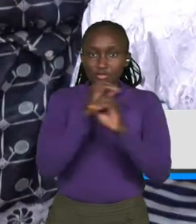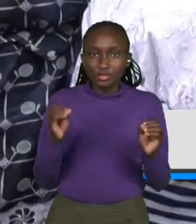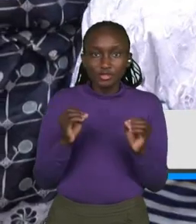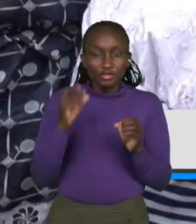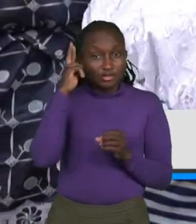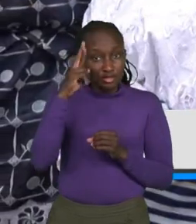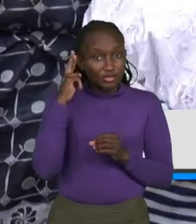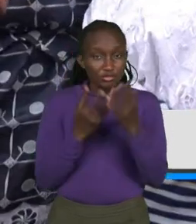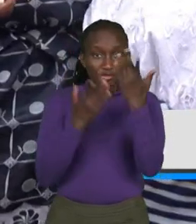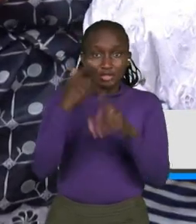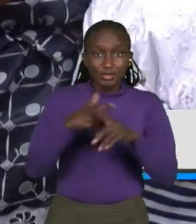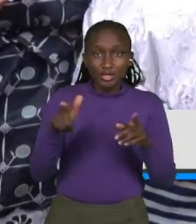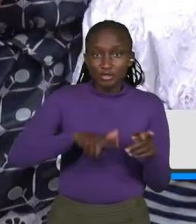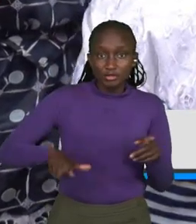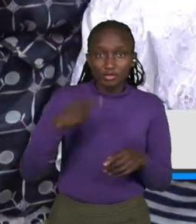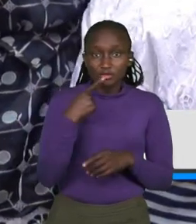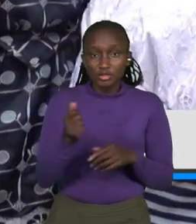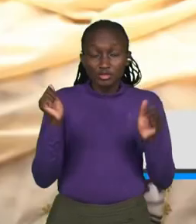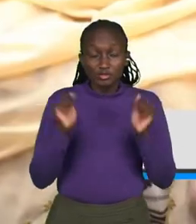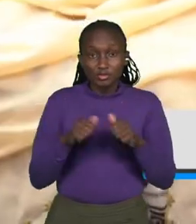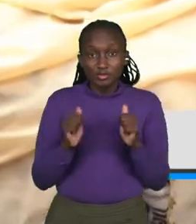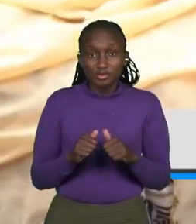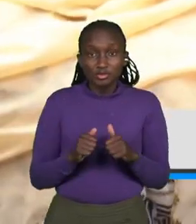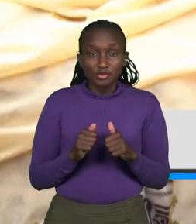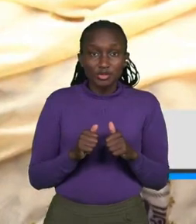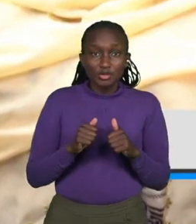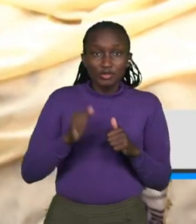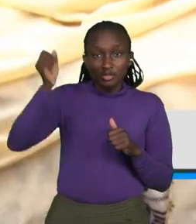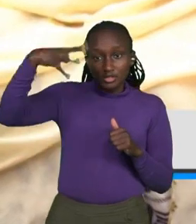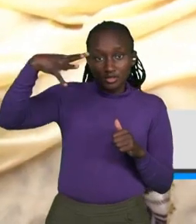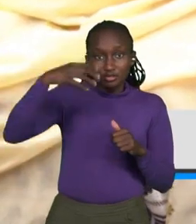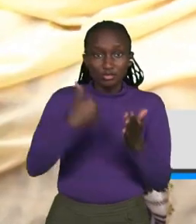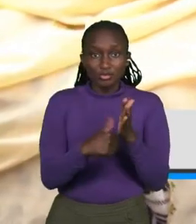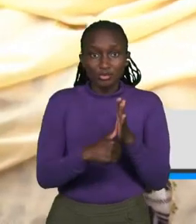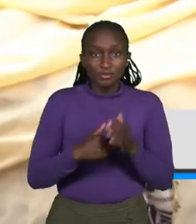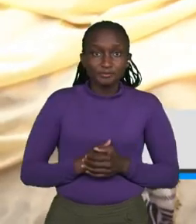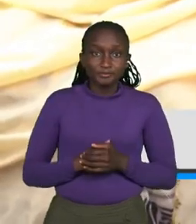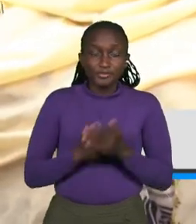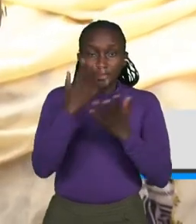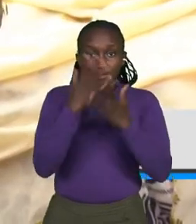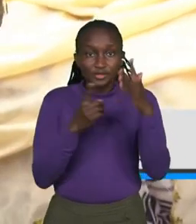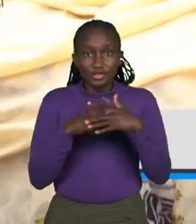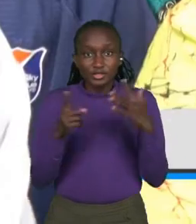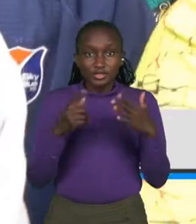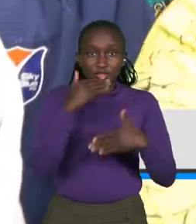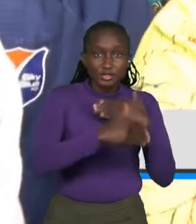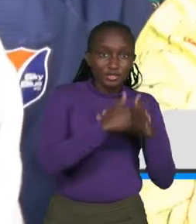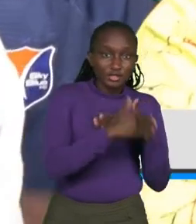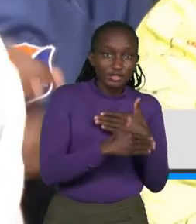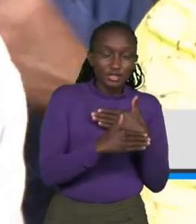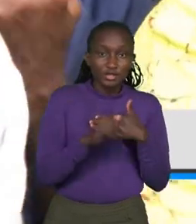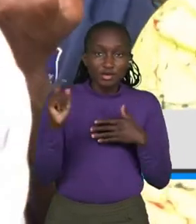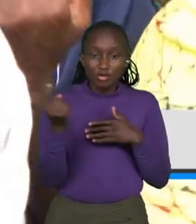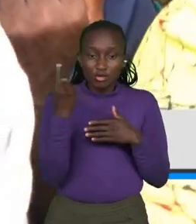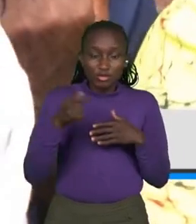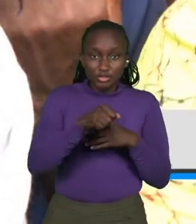blaze, but some locals suggested it could have been due to an electric fault. The fire broke out near the only door to